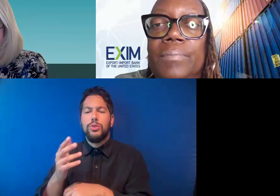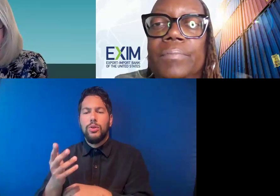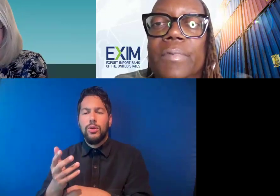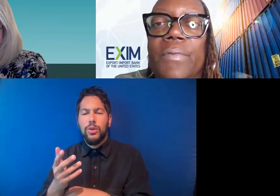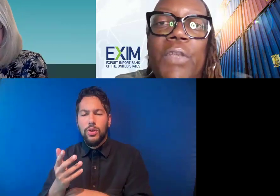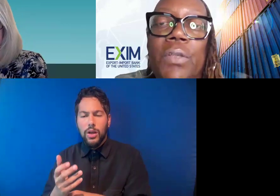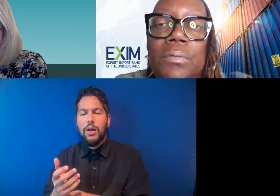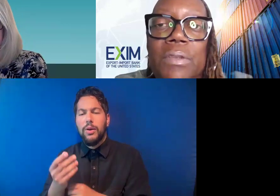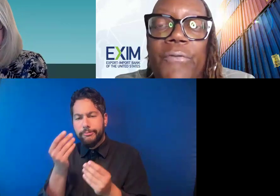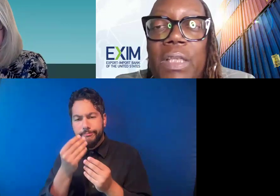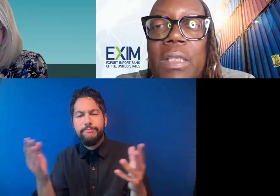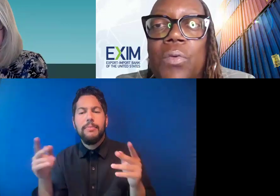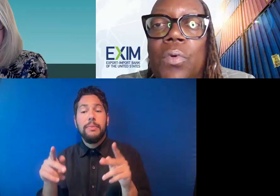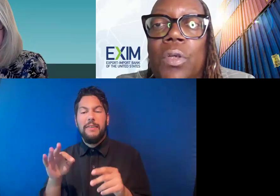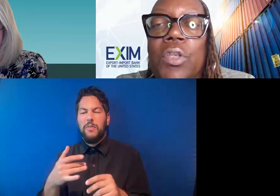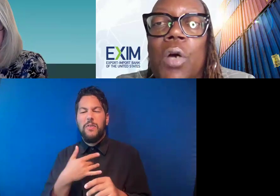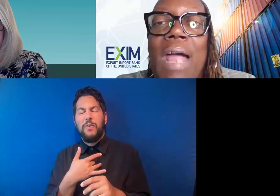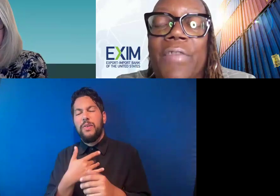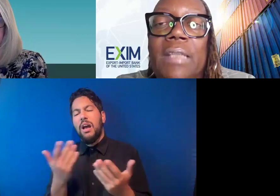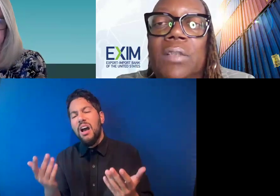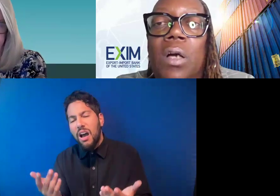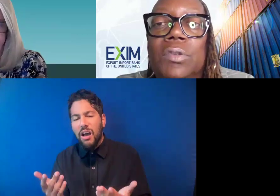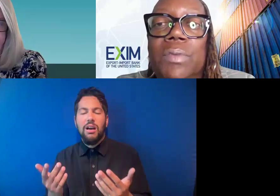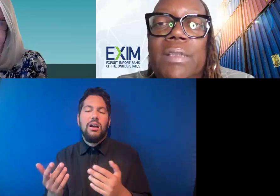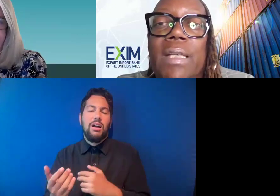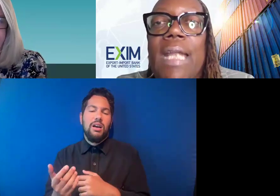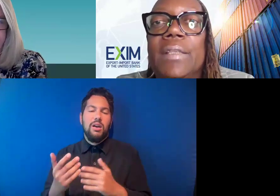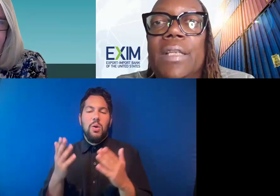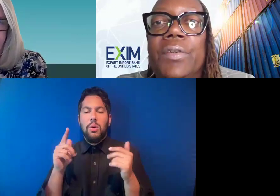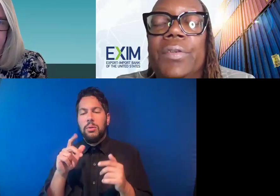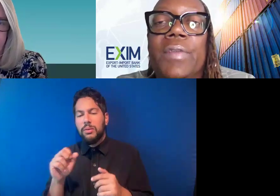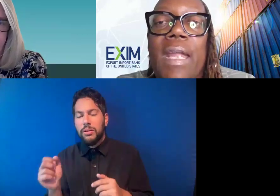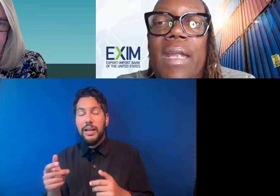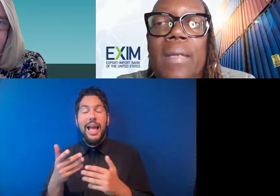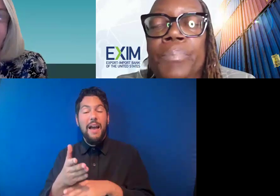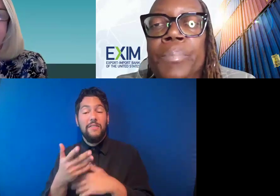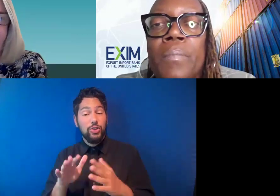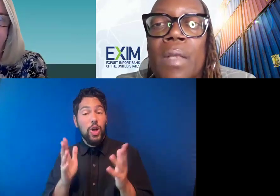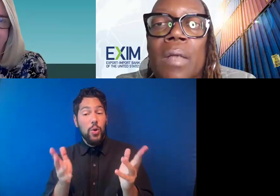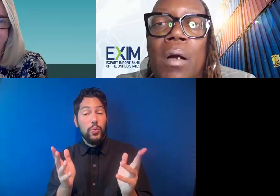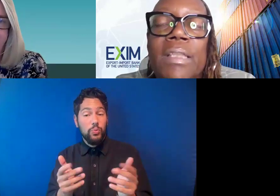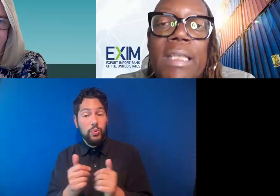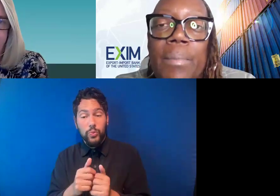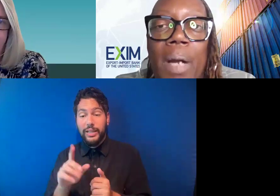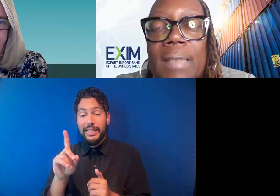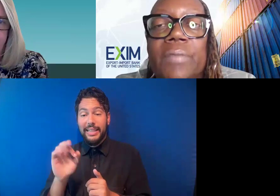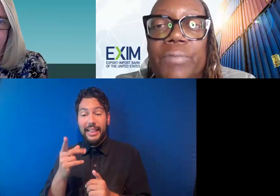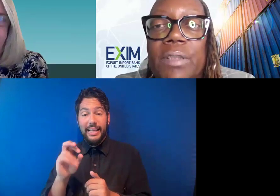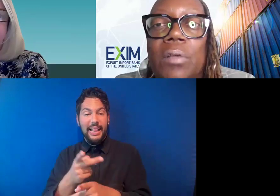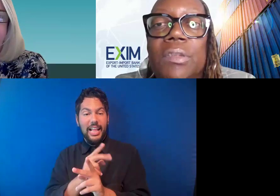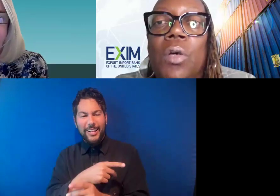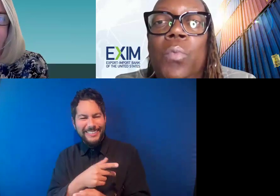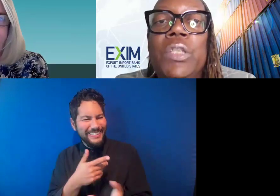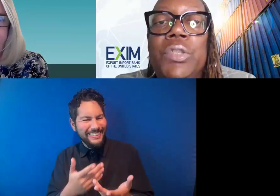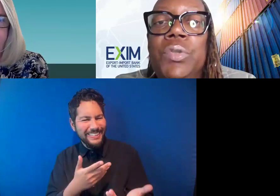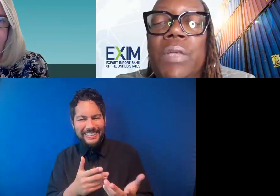they feel defeated or, after they talk to a delegated lender, they aren't getting positive